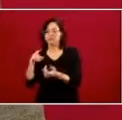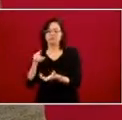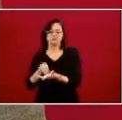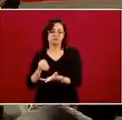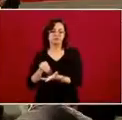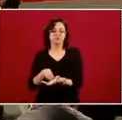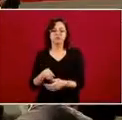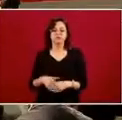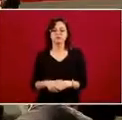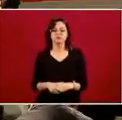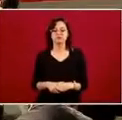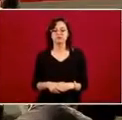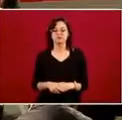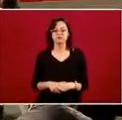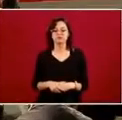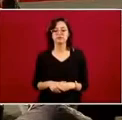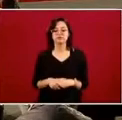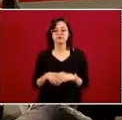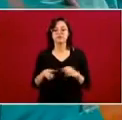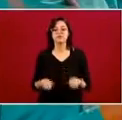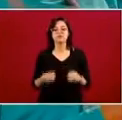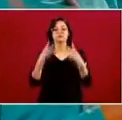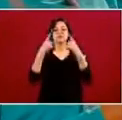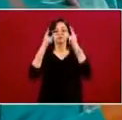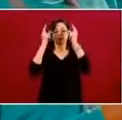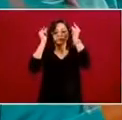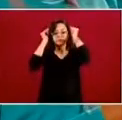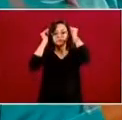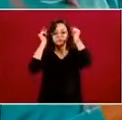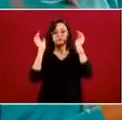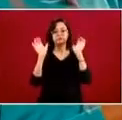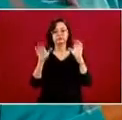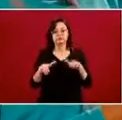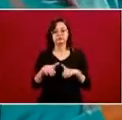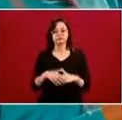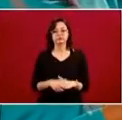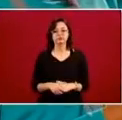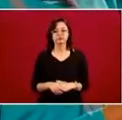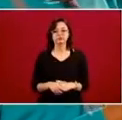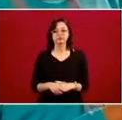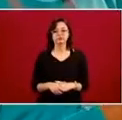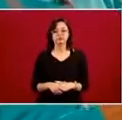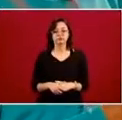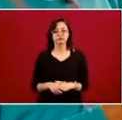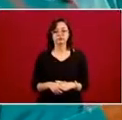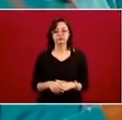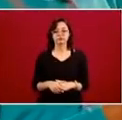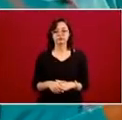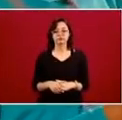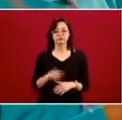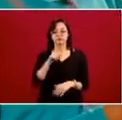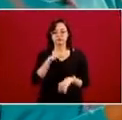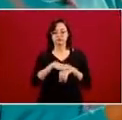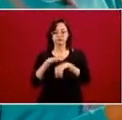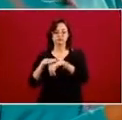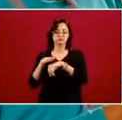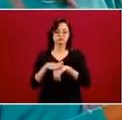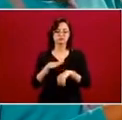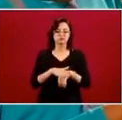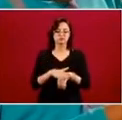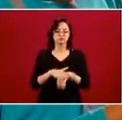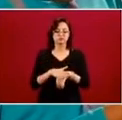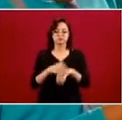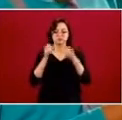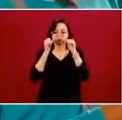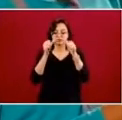me a 1-day window of time so I can better present the information to you tomorrow. And how many nurses would be